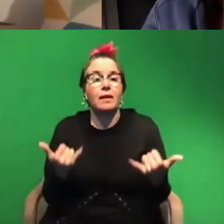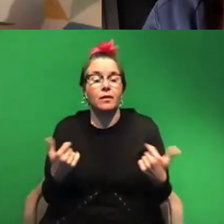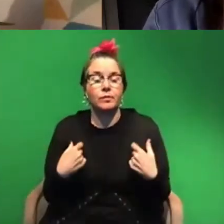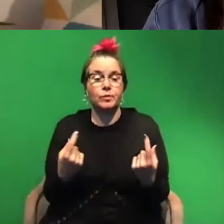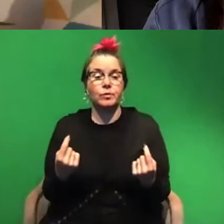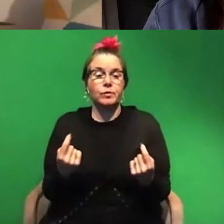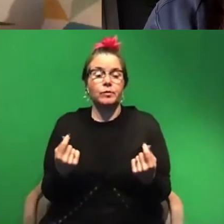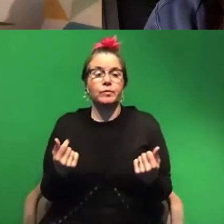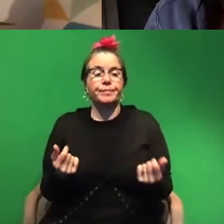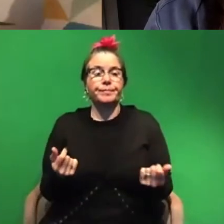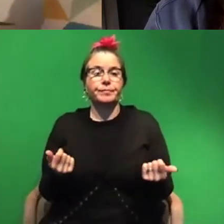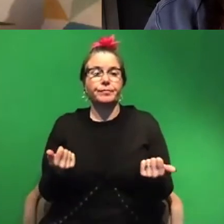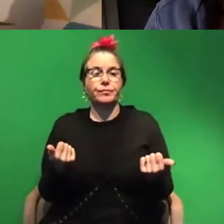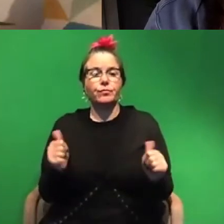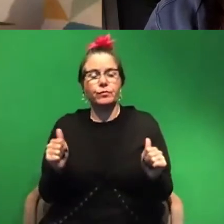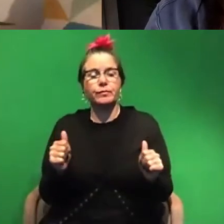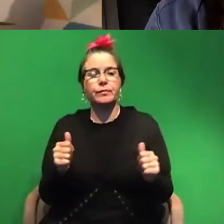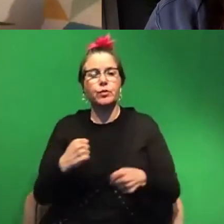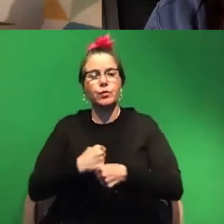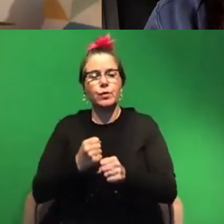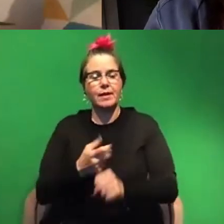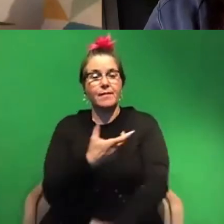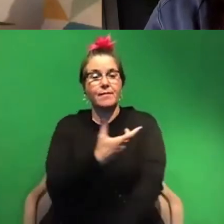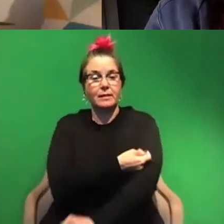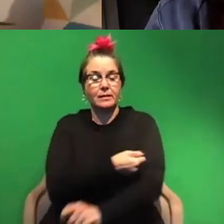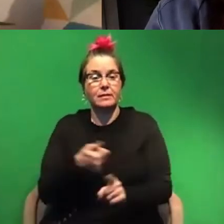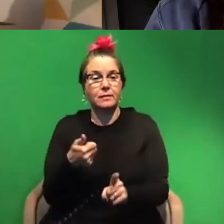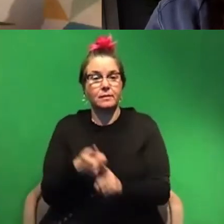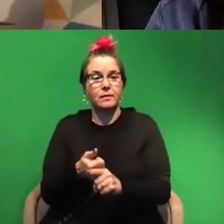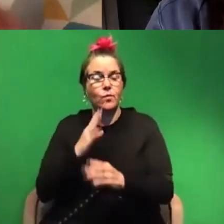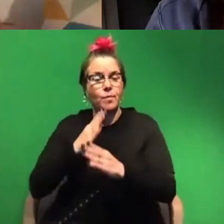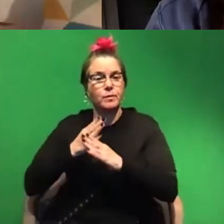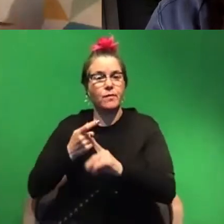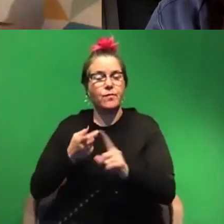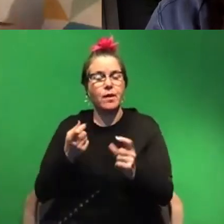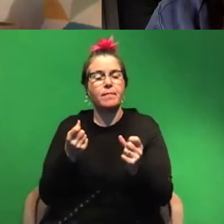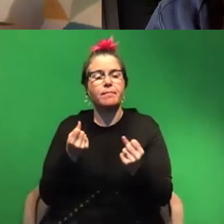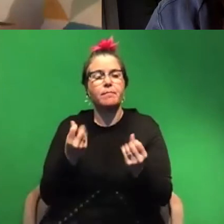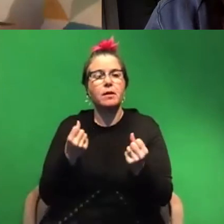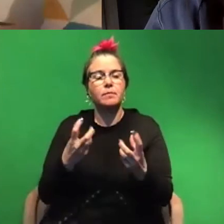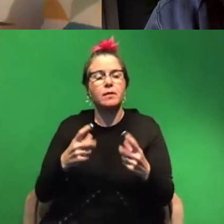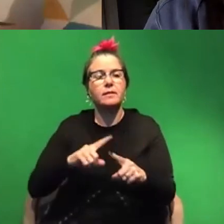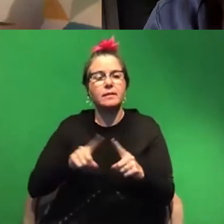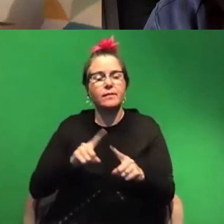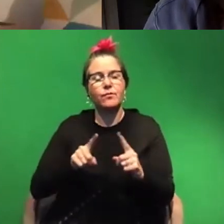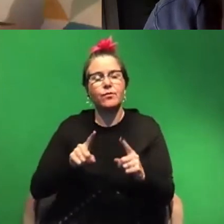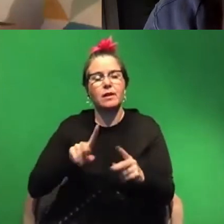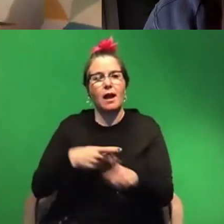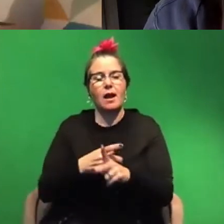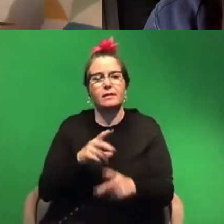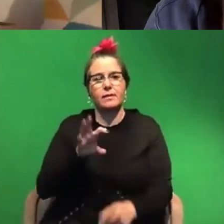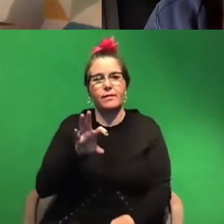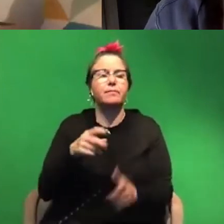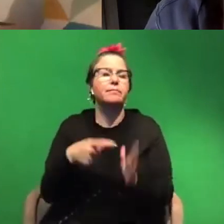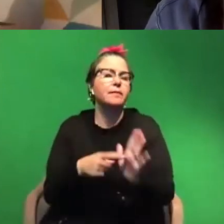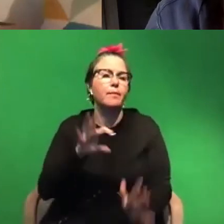is at least create a vaccine that can protect us from multiple strains of, say, influenza, right? So a